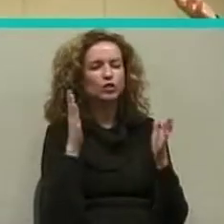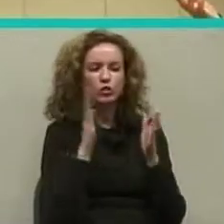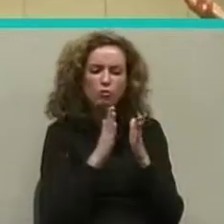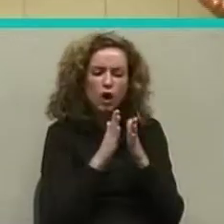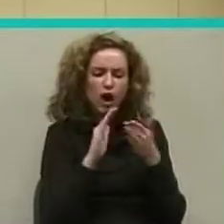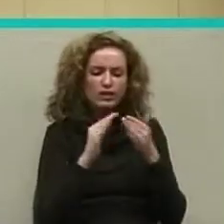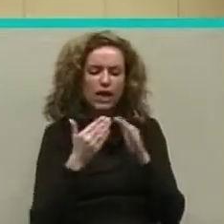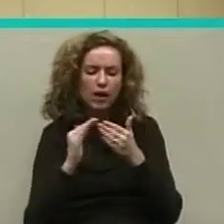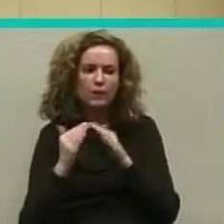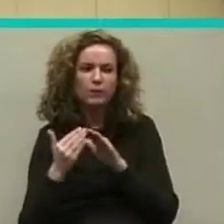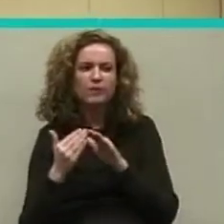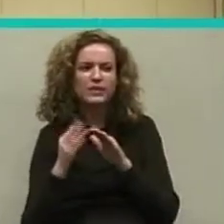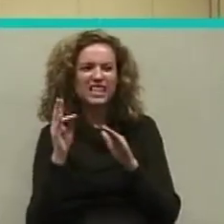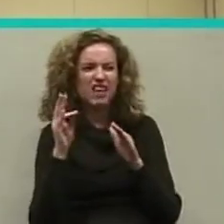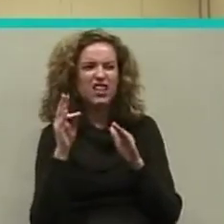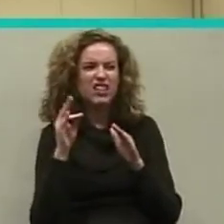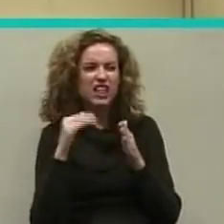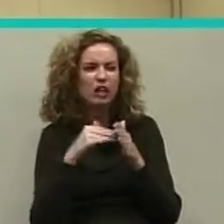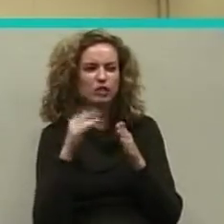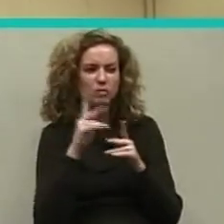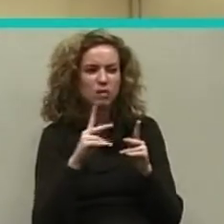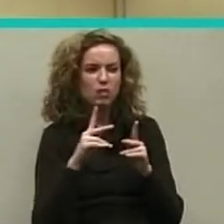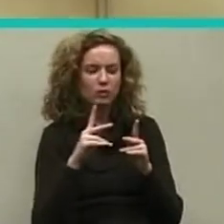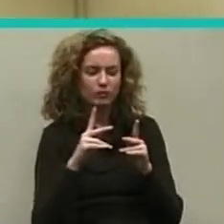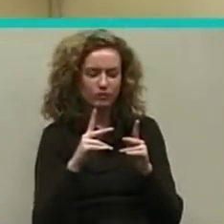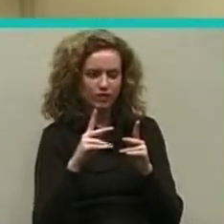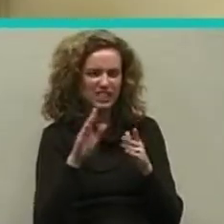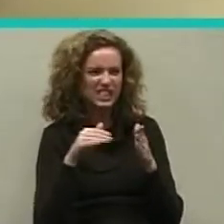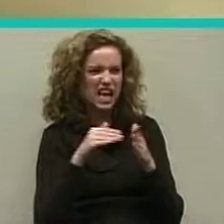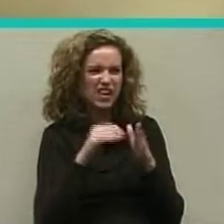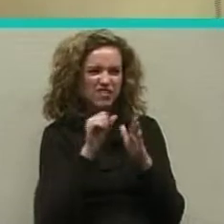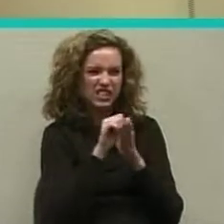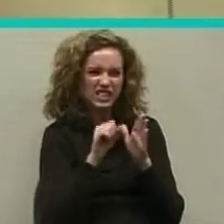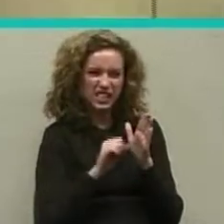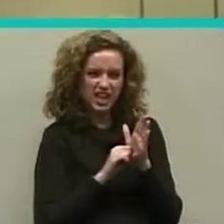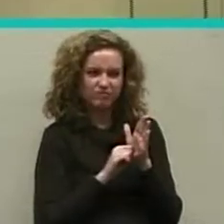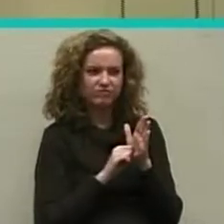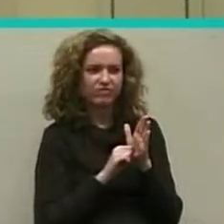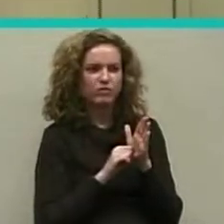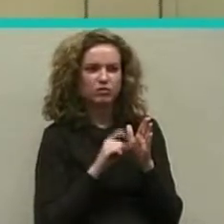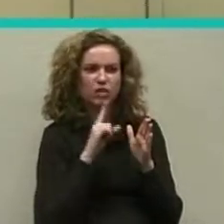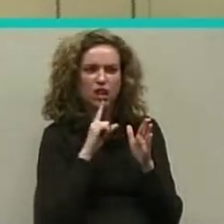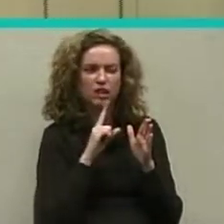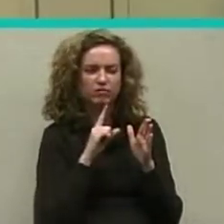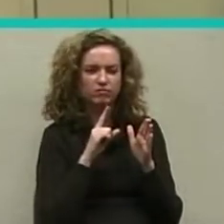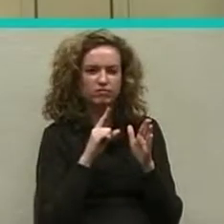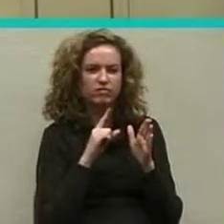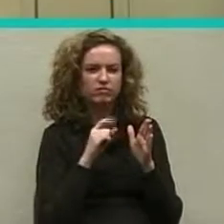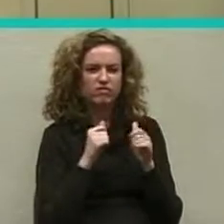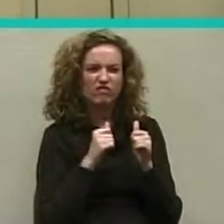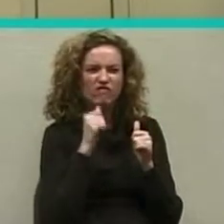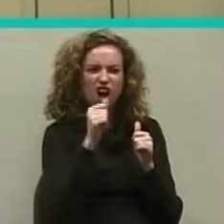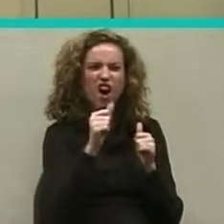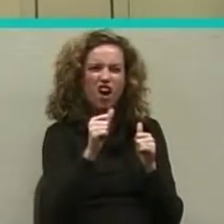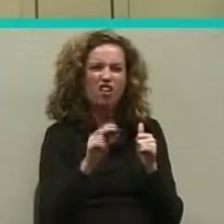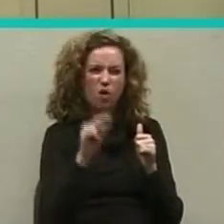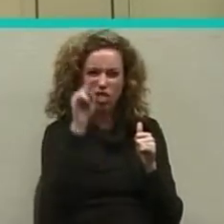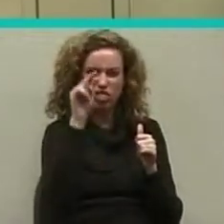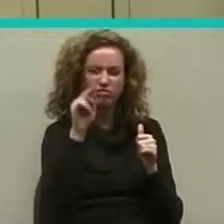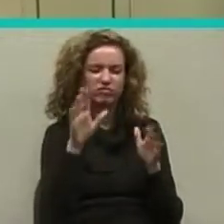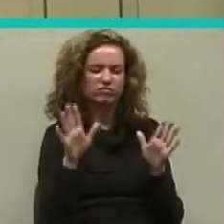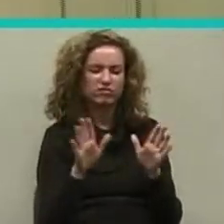7,000, about the center of the state, north and south. Or east and west, and pretty far north, right? But,